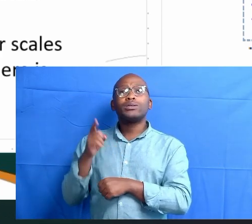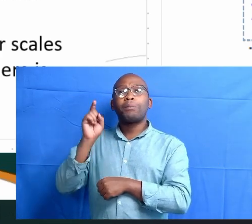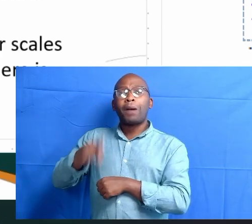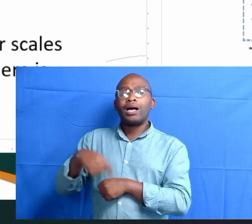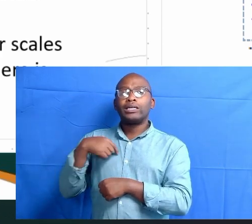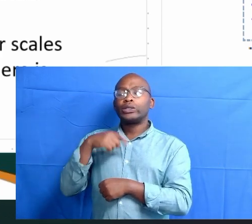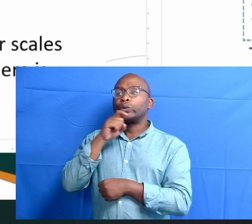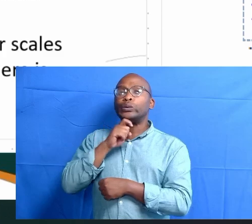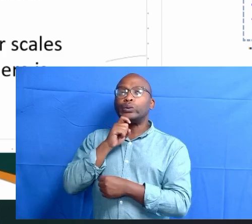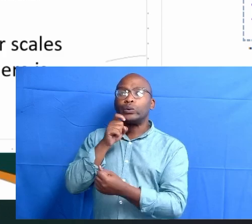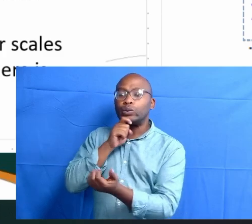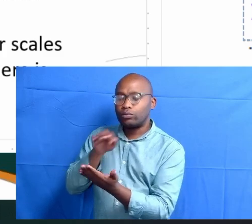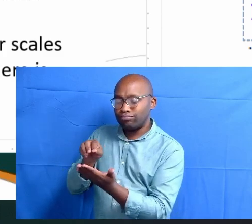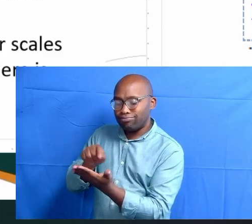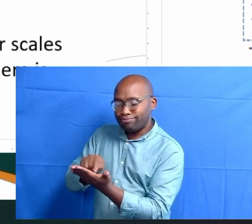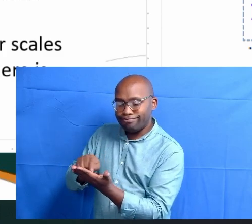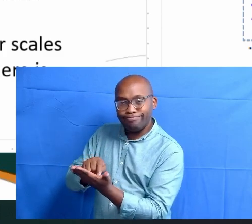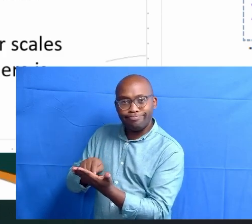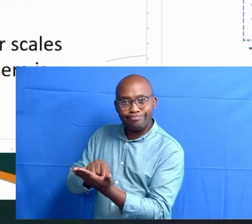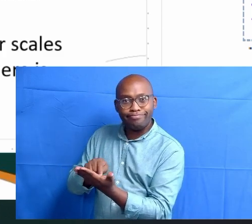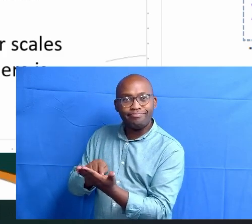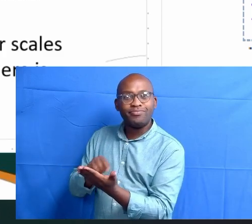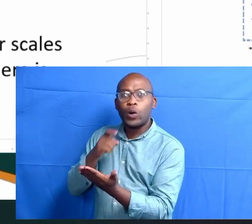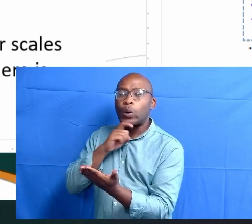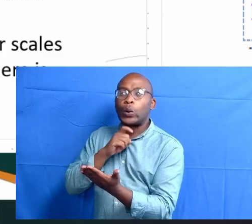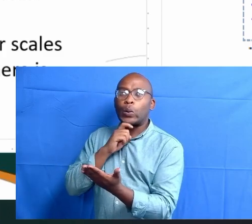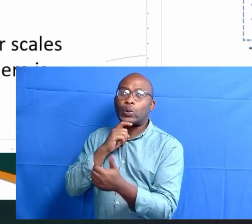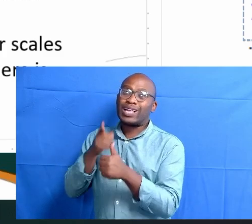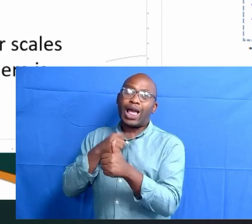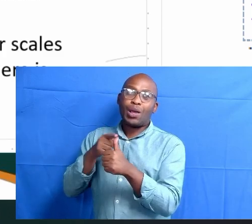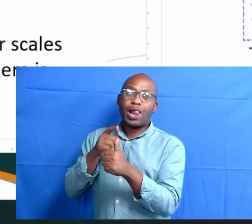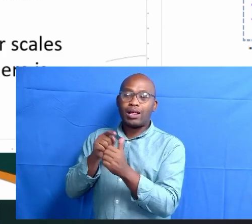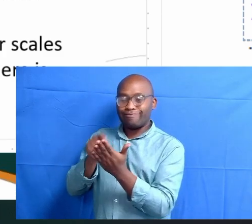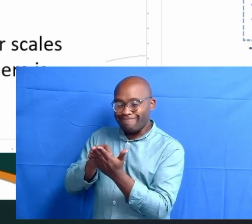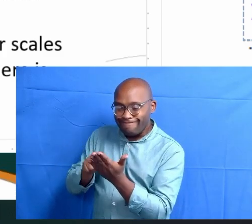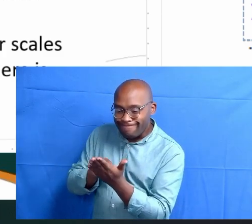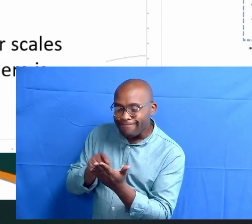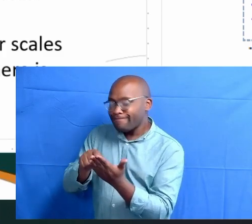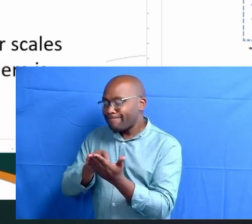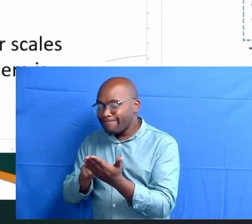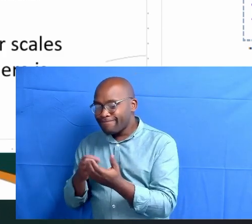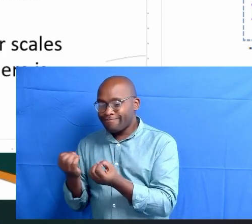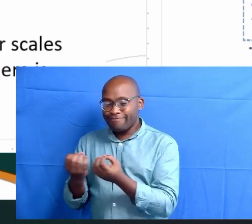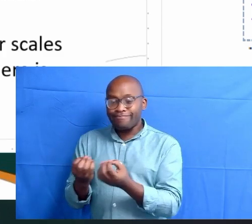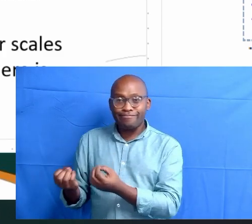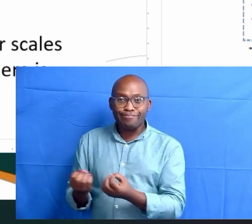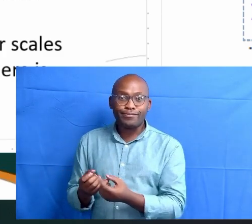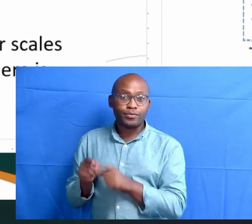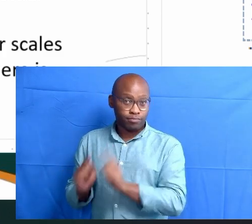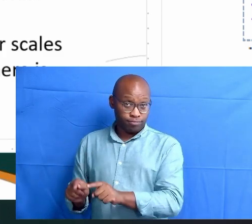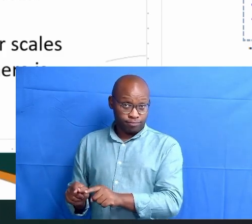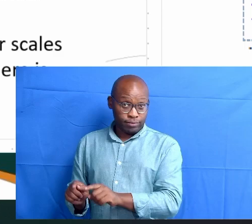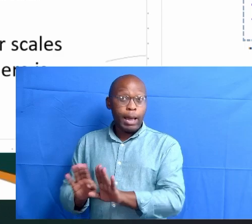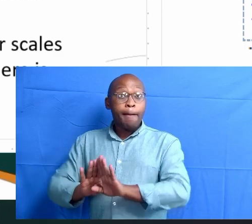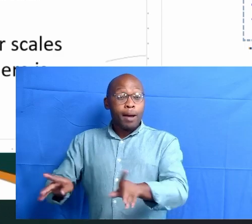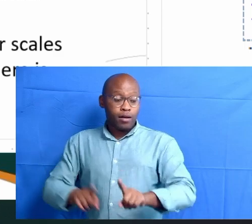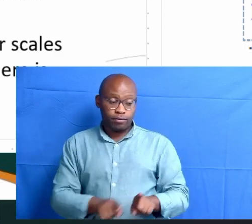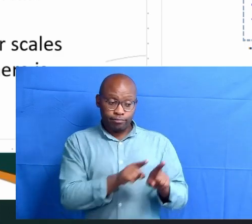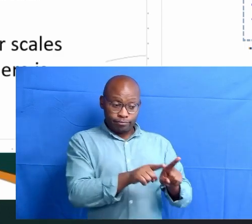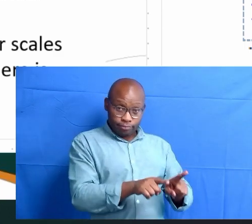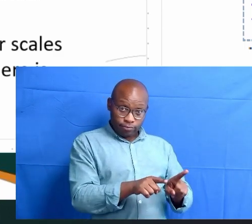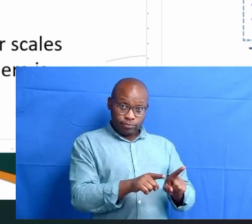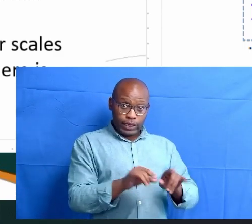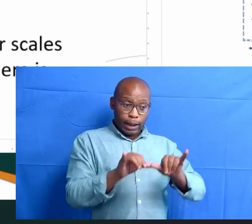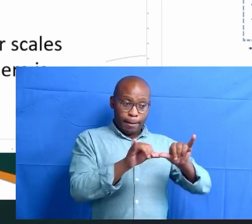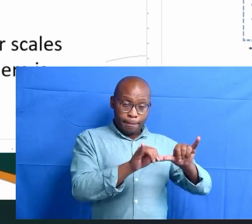have to use the calculator. Remember, in the bar scales, you don't use a calculator, and you can also direct it. But on the number